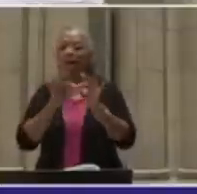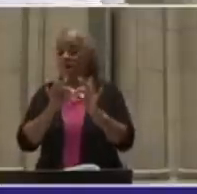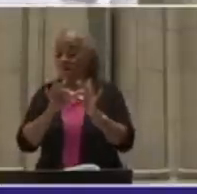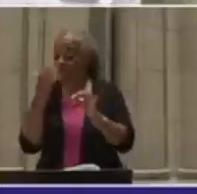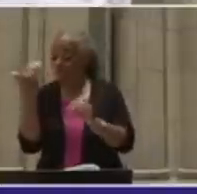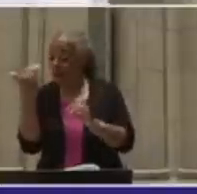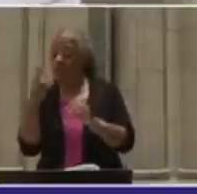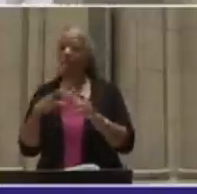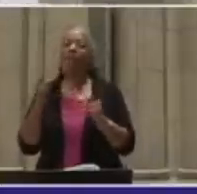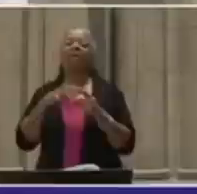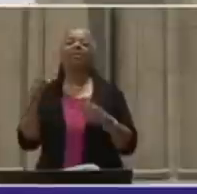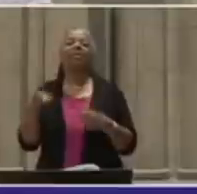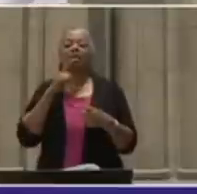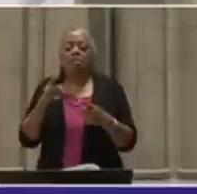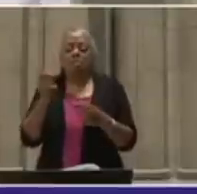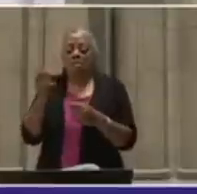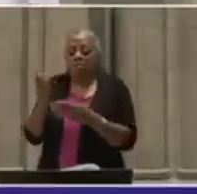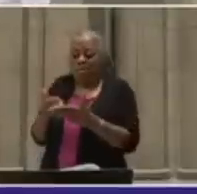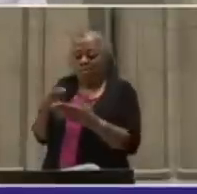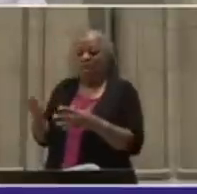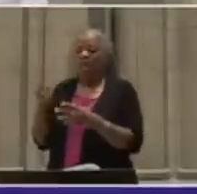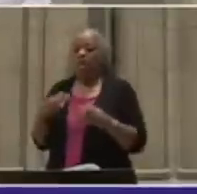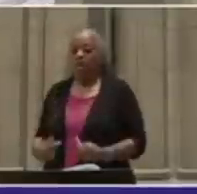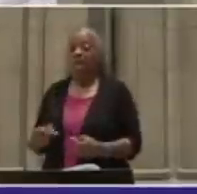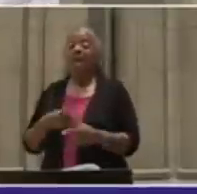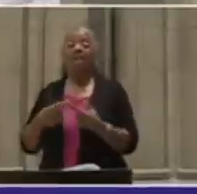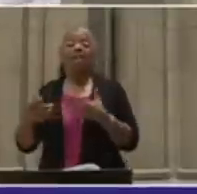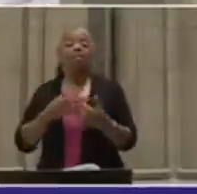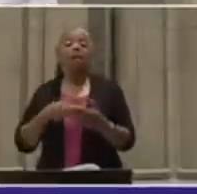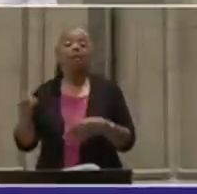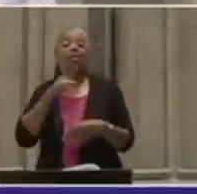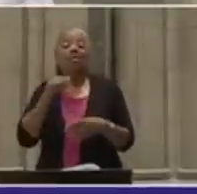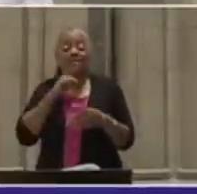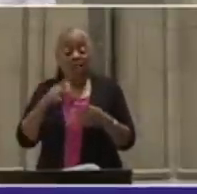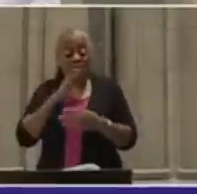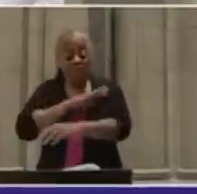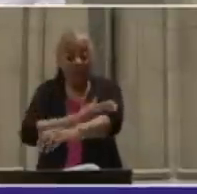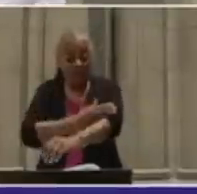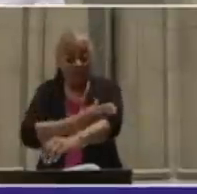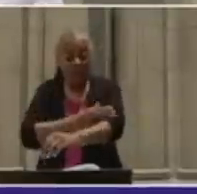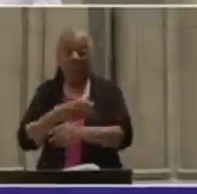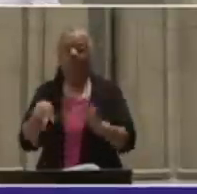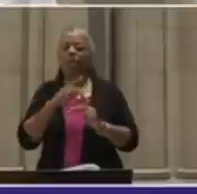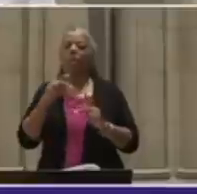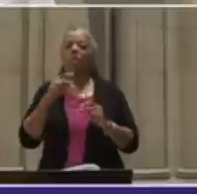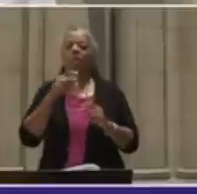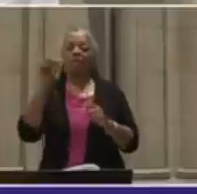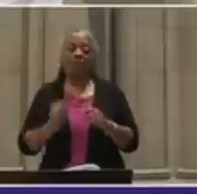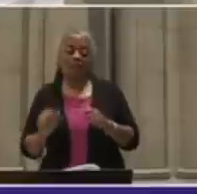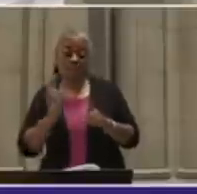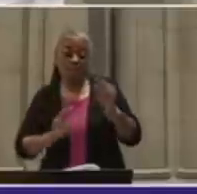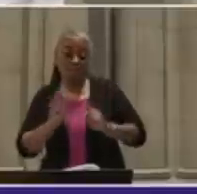then, despite their political power and paternalistic pretensions, the planters feared that their supposedly